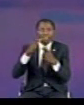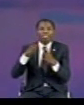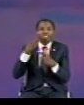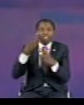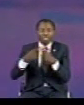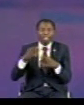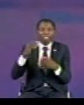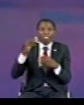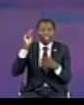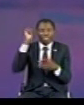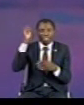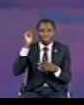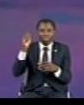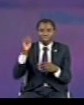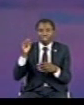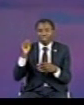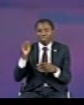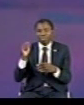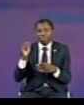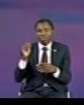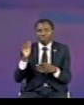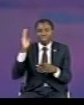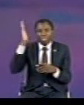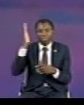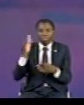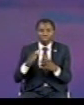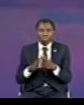Lance, you are up to three. Okay.